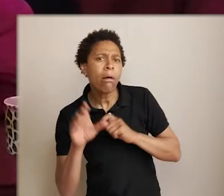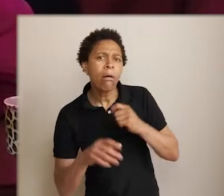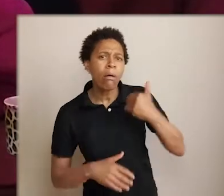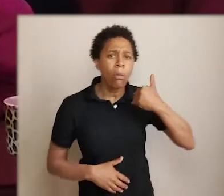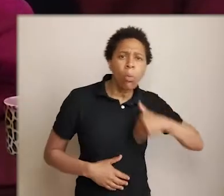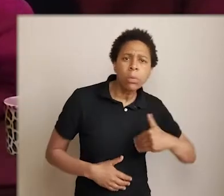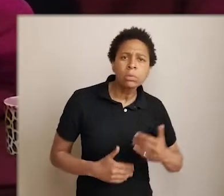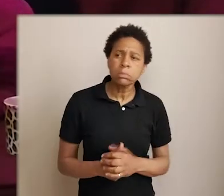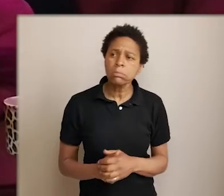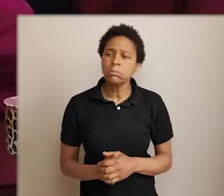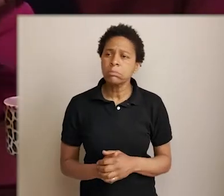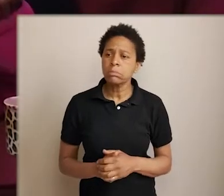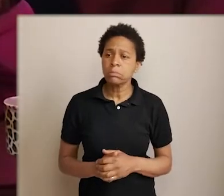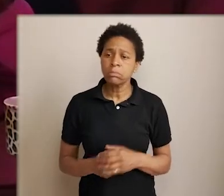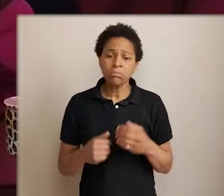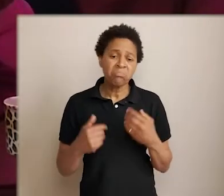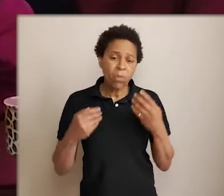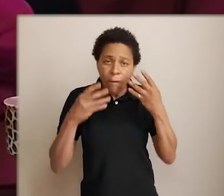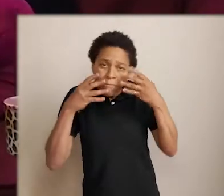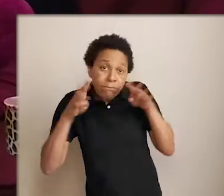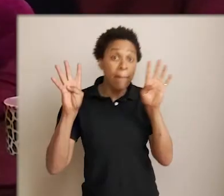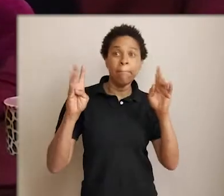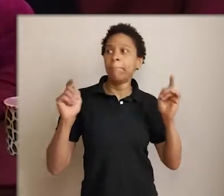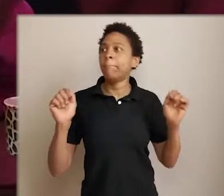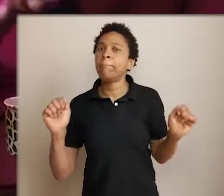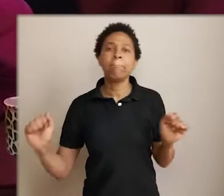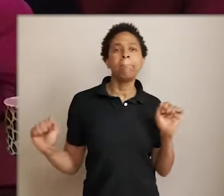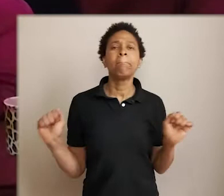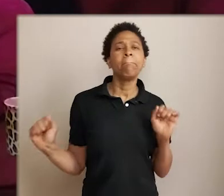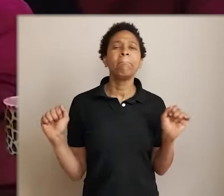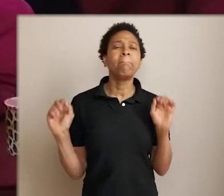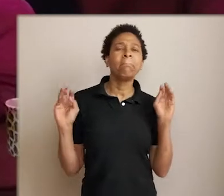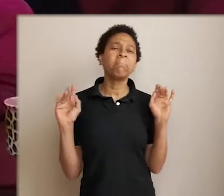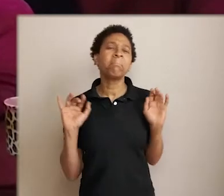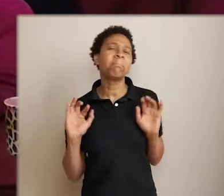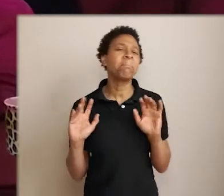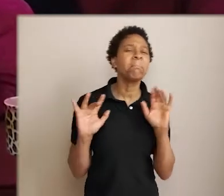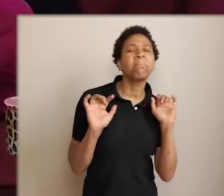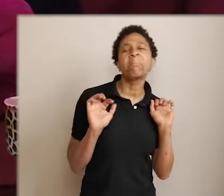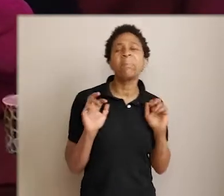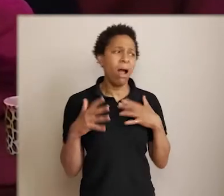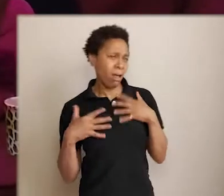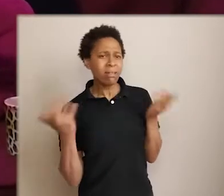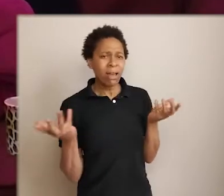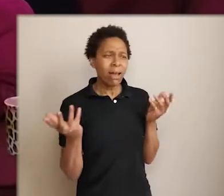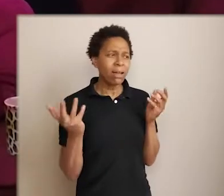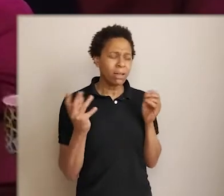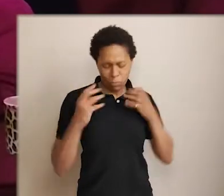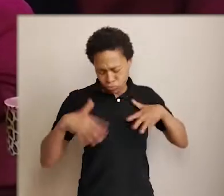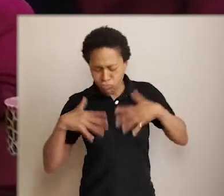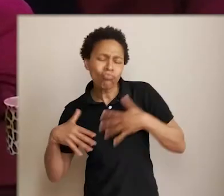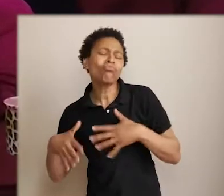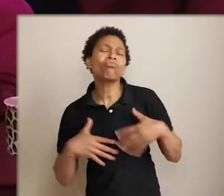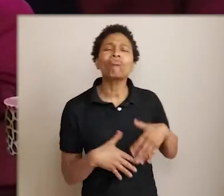woman. Very femme. I loved being very feminine, wearing pretty